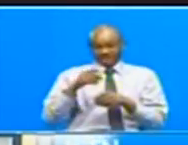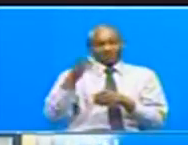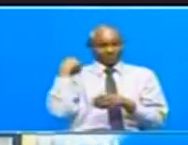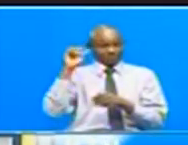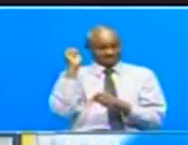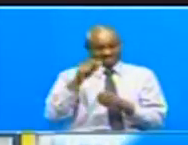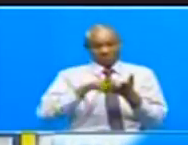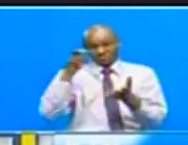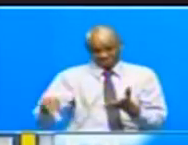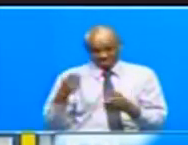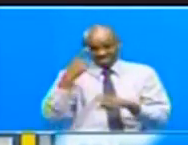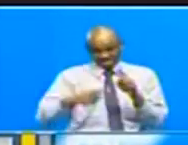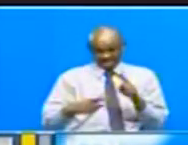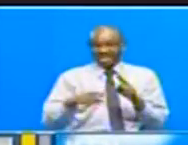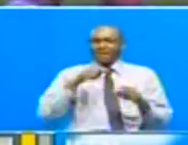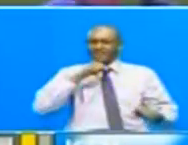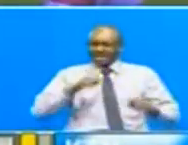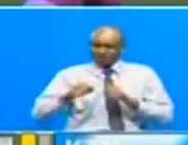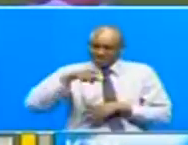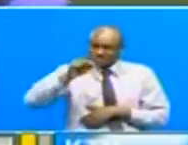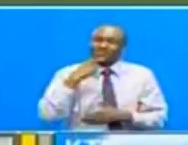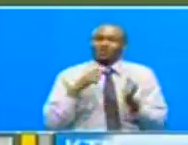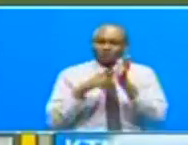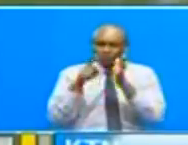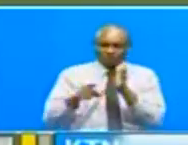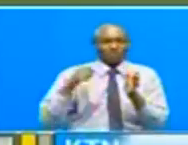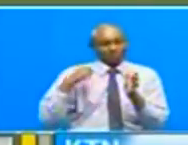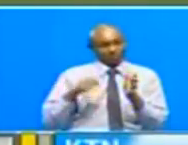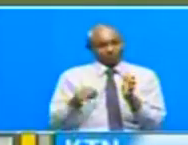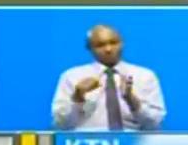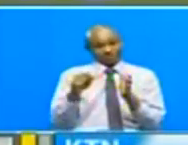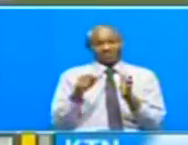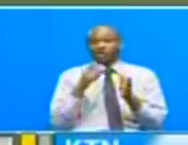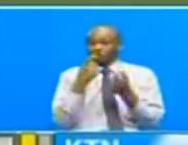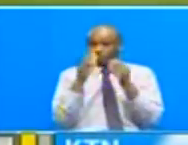at the end of the year. Maradona revealed his intentions to Uruguayan